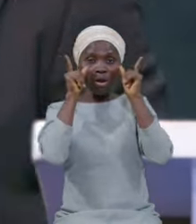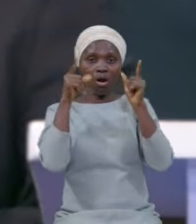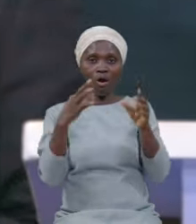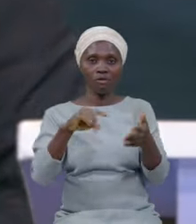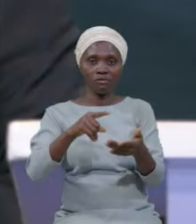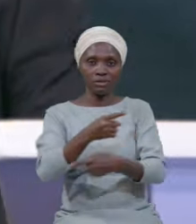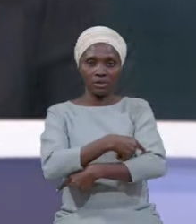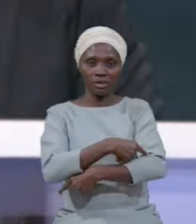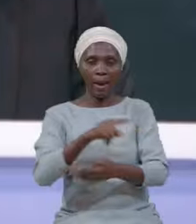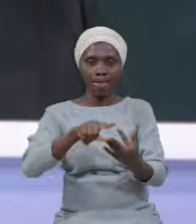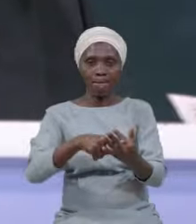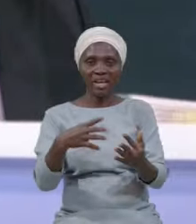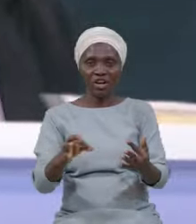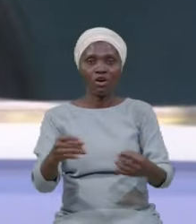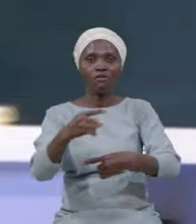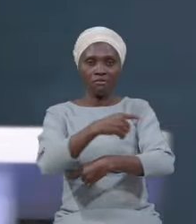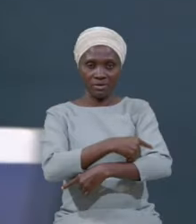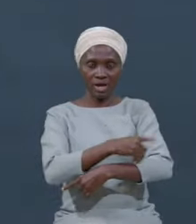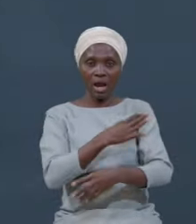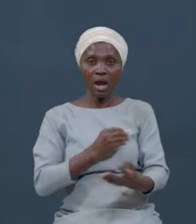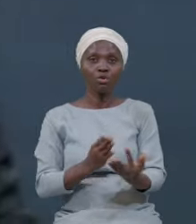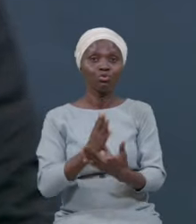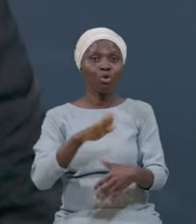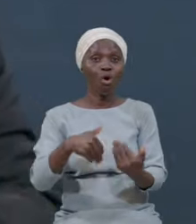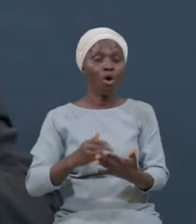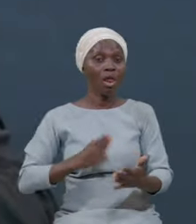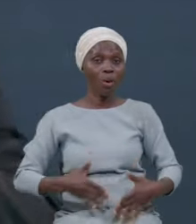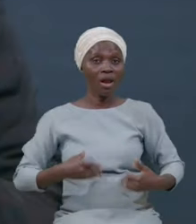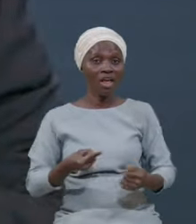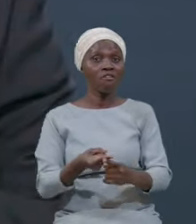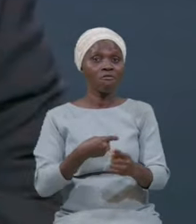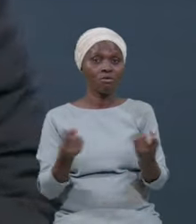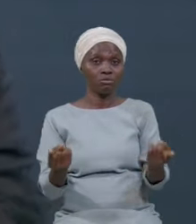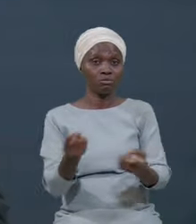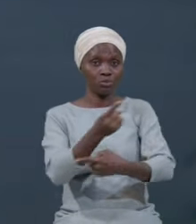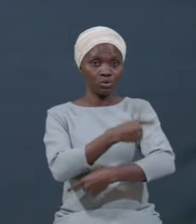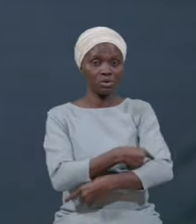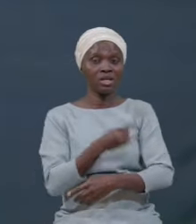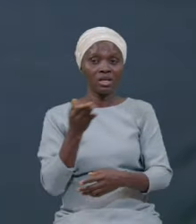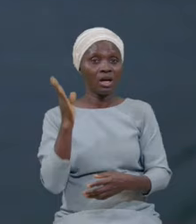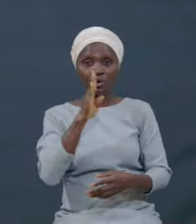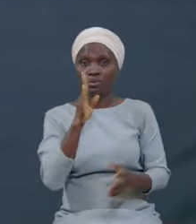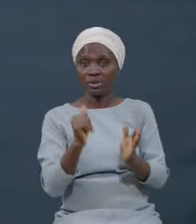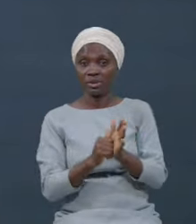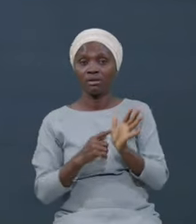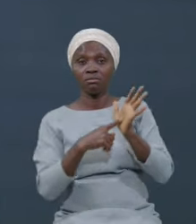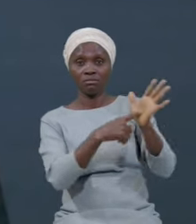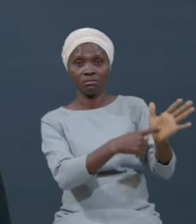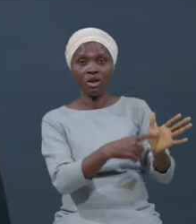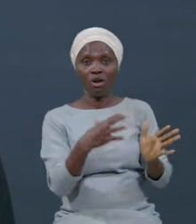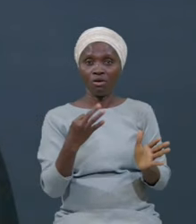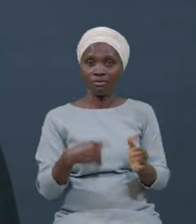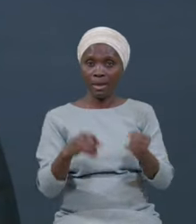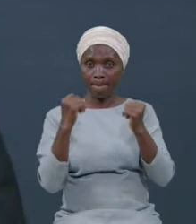our lives, from today, there will be that manifestation of the power of